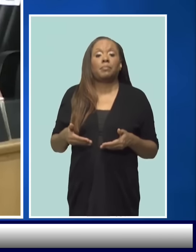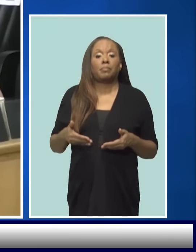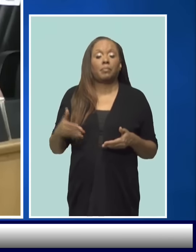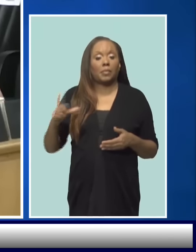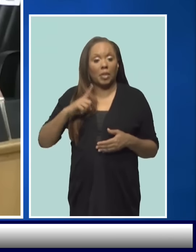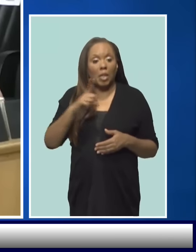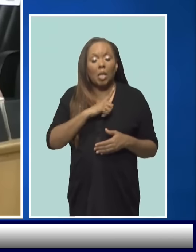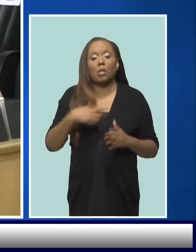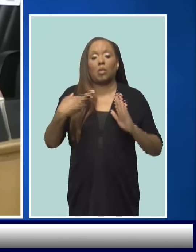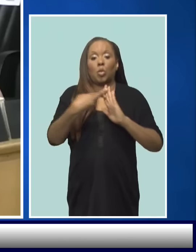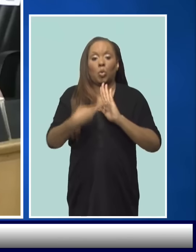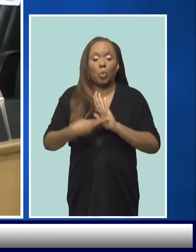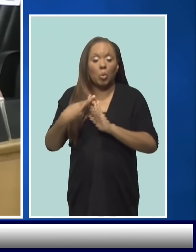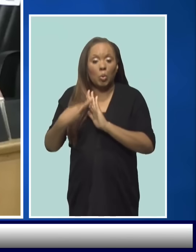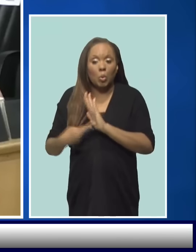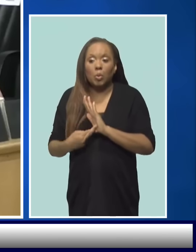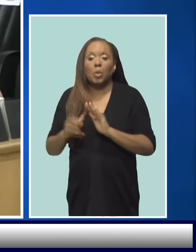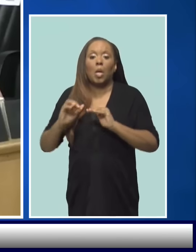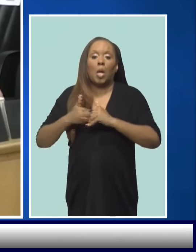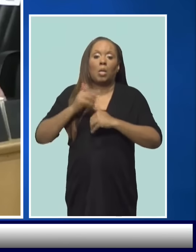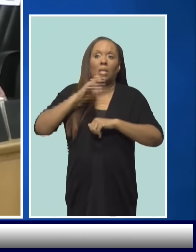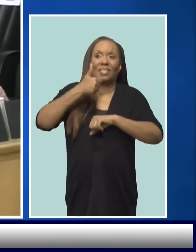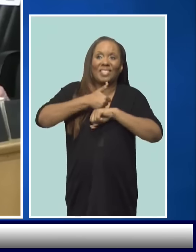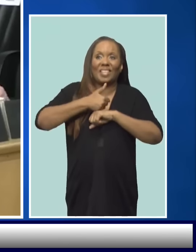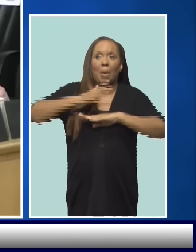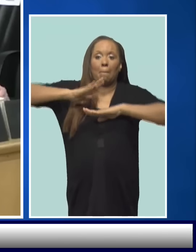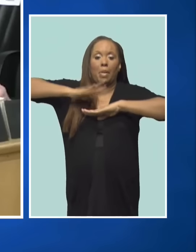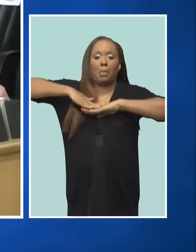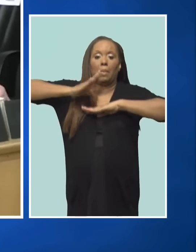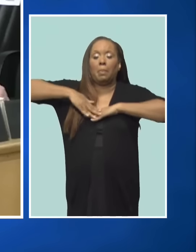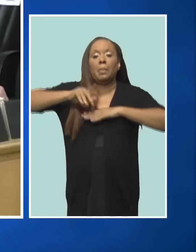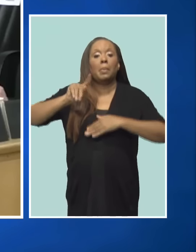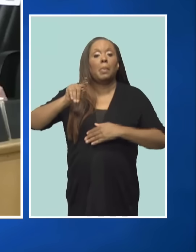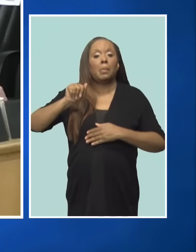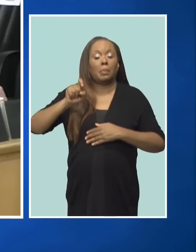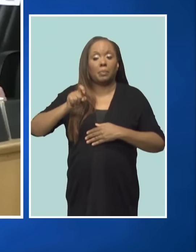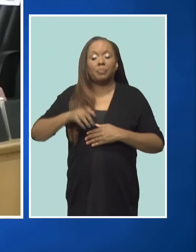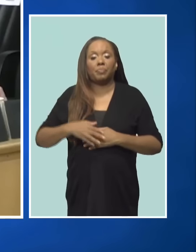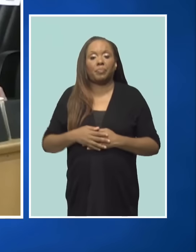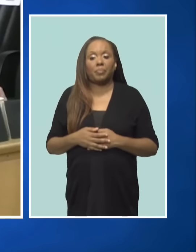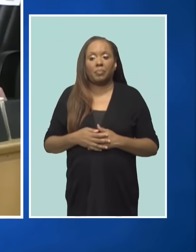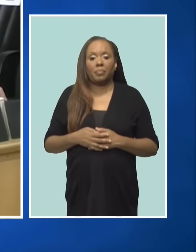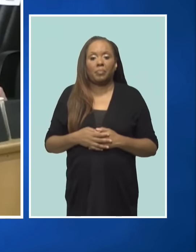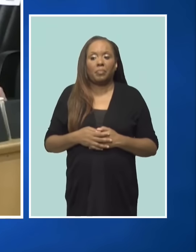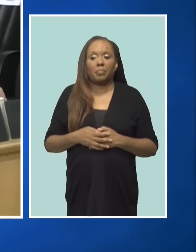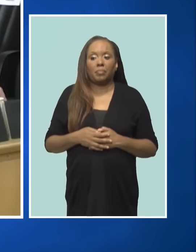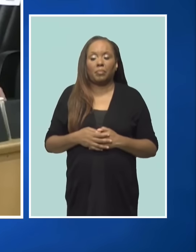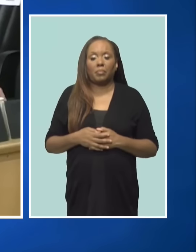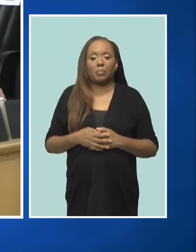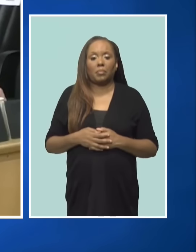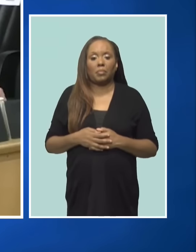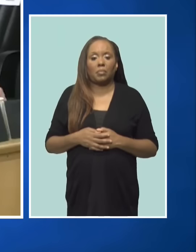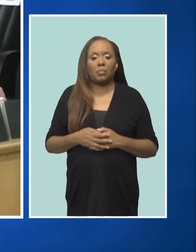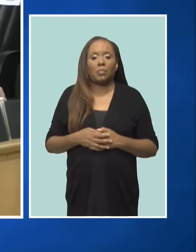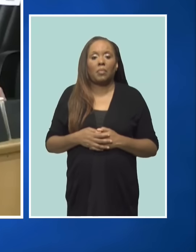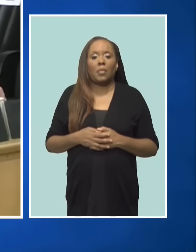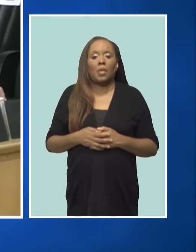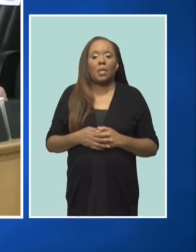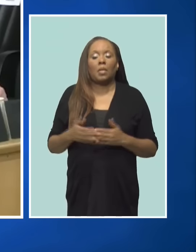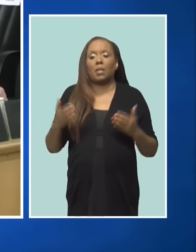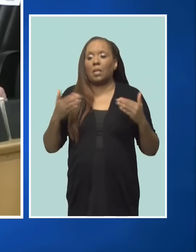and rules in relation to establishing the global minimum tax. We've been able also to be able to have the qualified